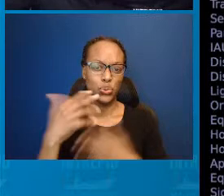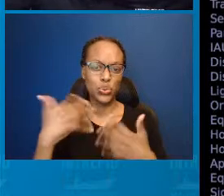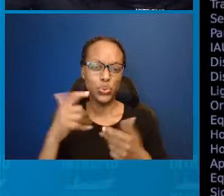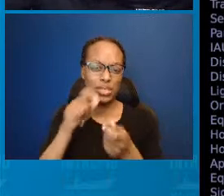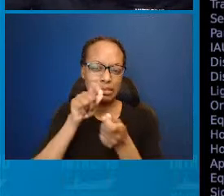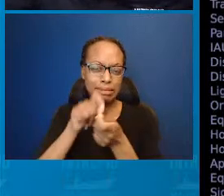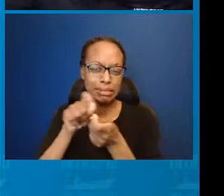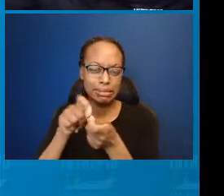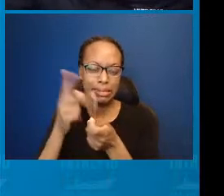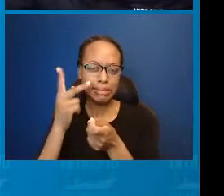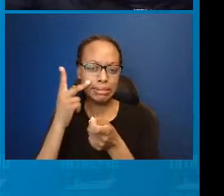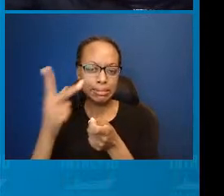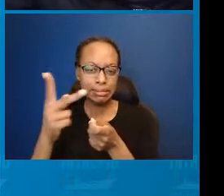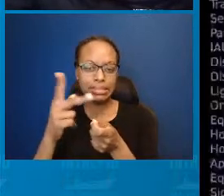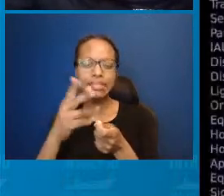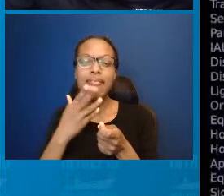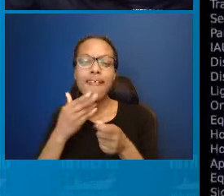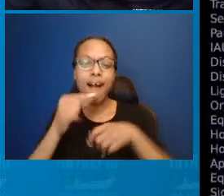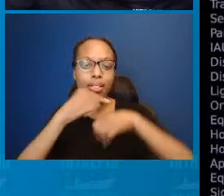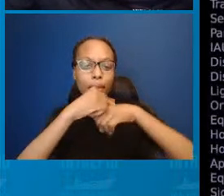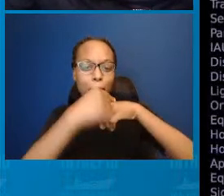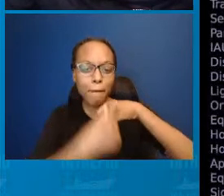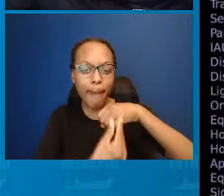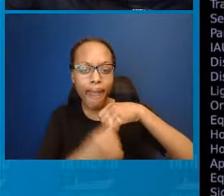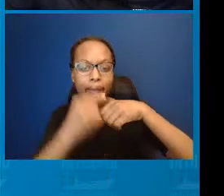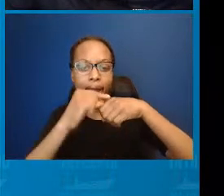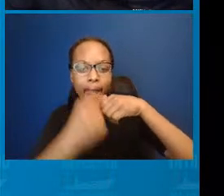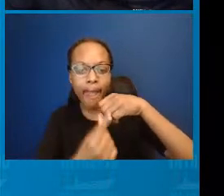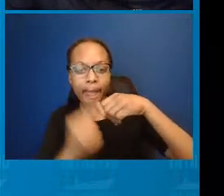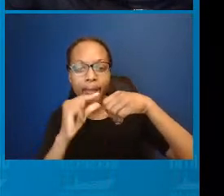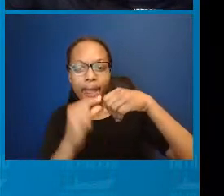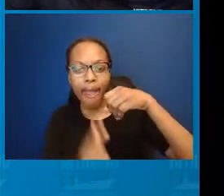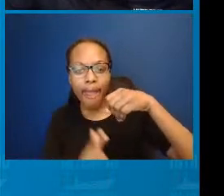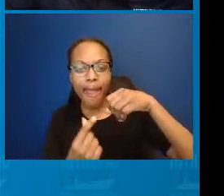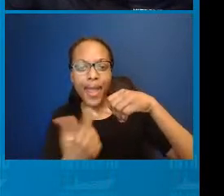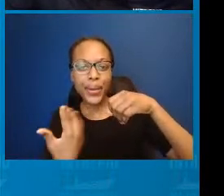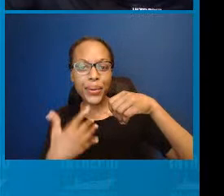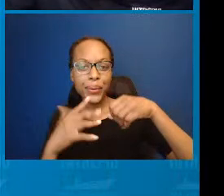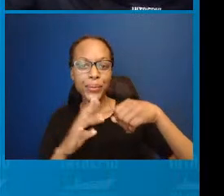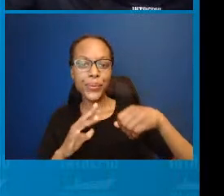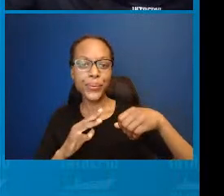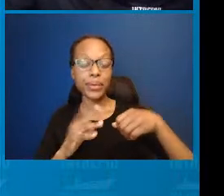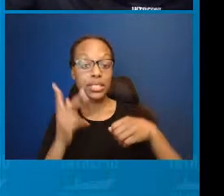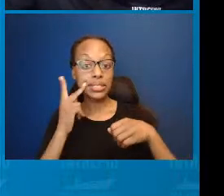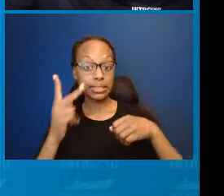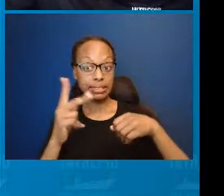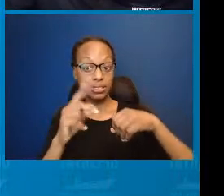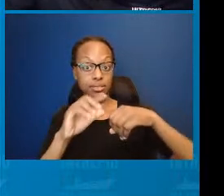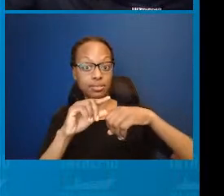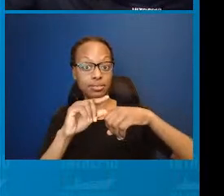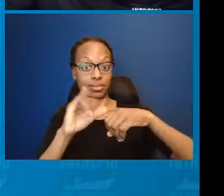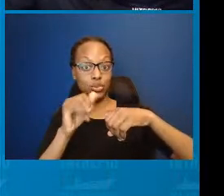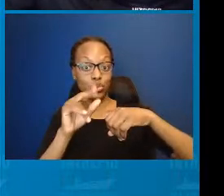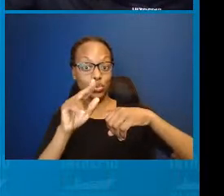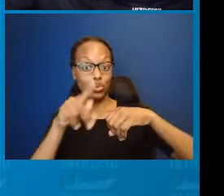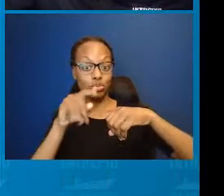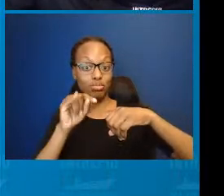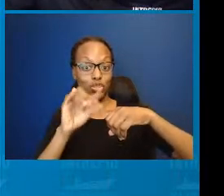the bands and the zones of Jupiter. Very nice stuff, right? You can see its moons. I think it's because